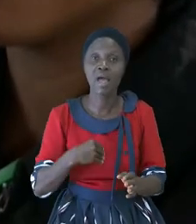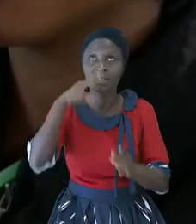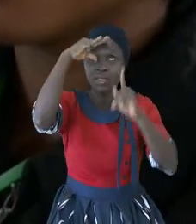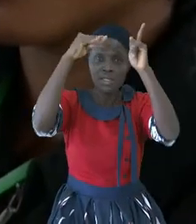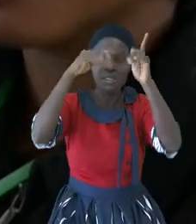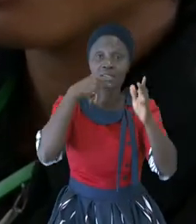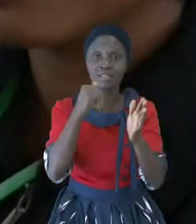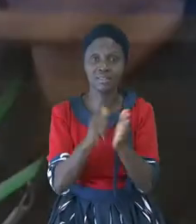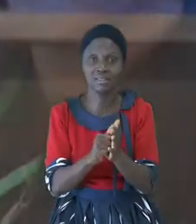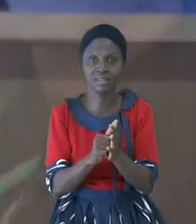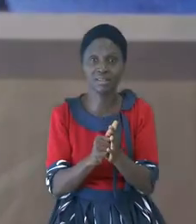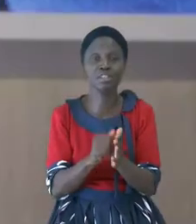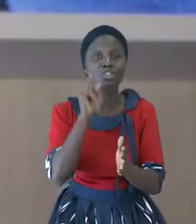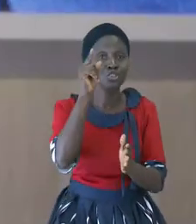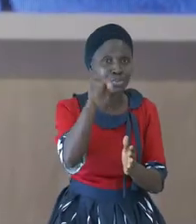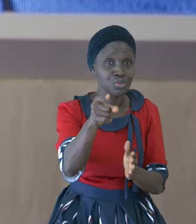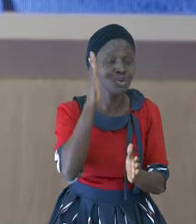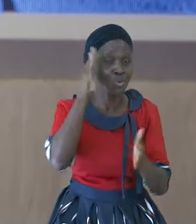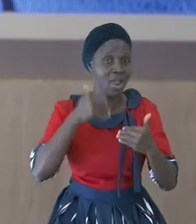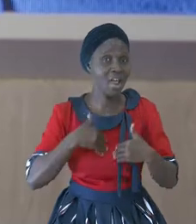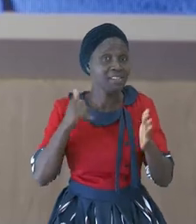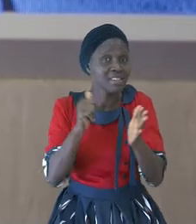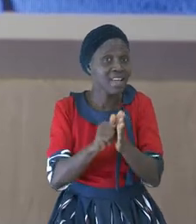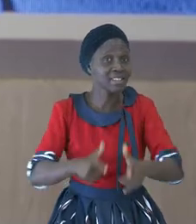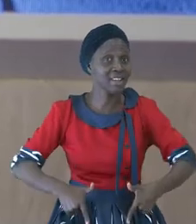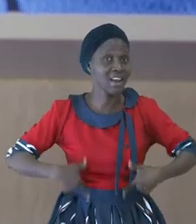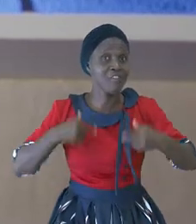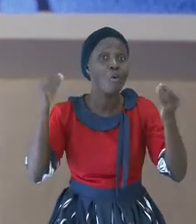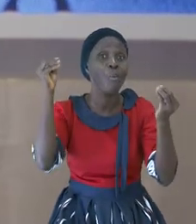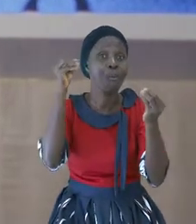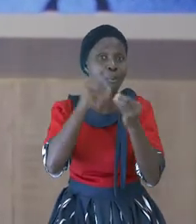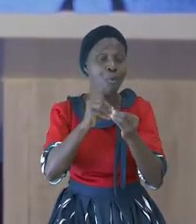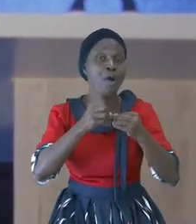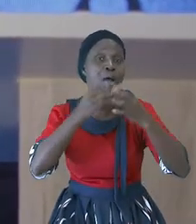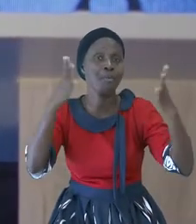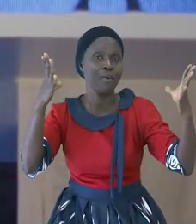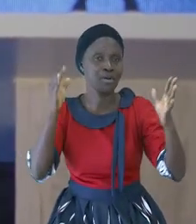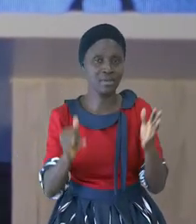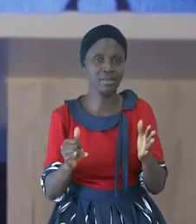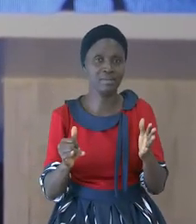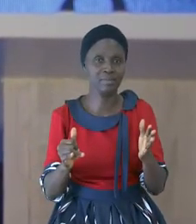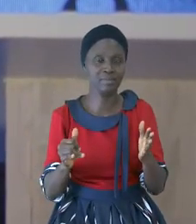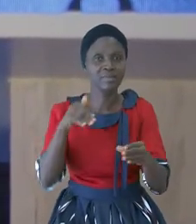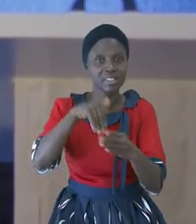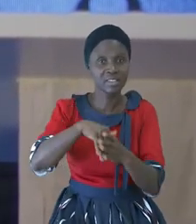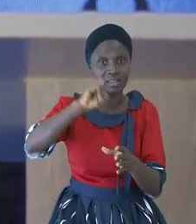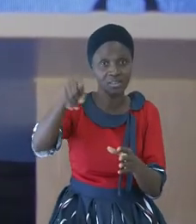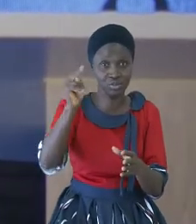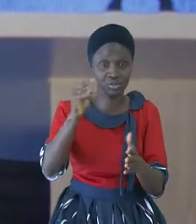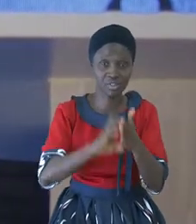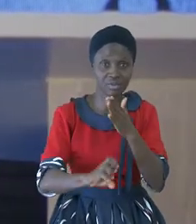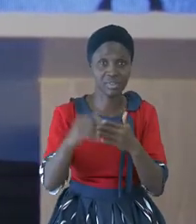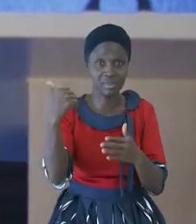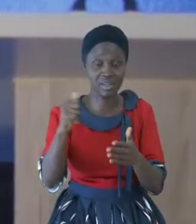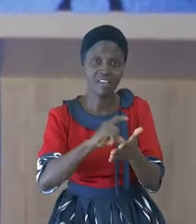they shall have that life more abundantly. Come back to that John chapter 10, verse